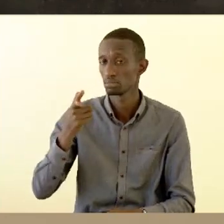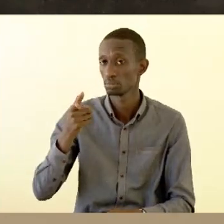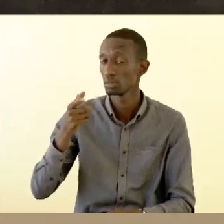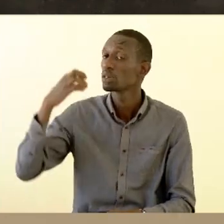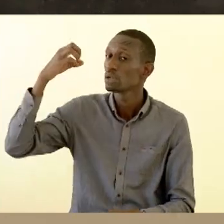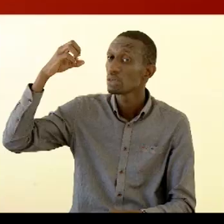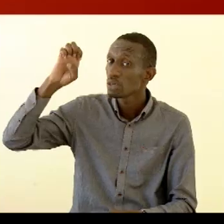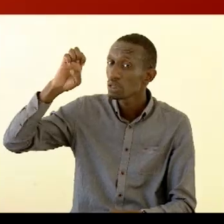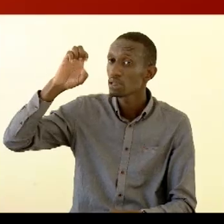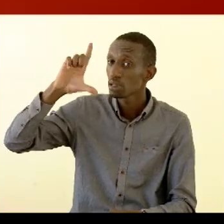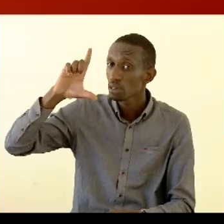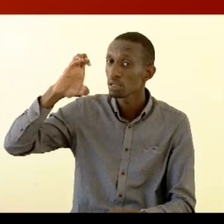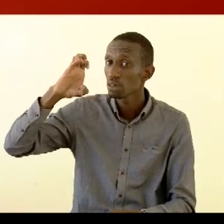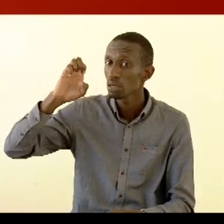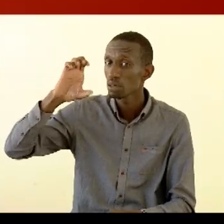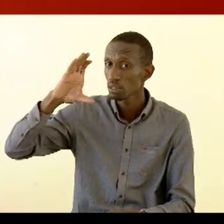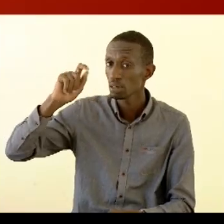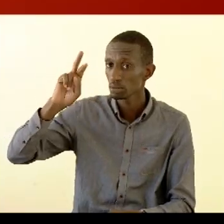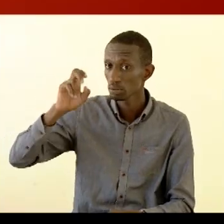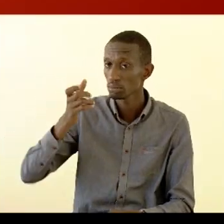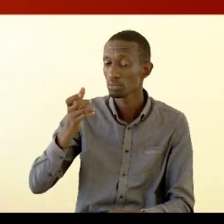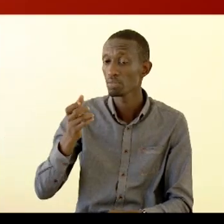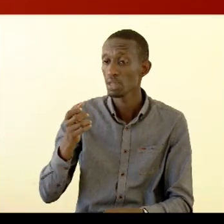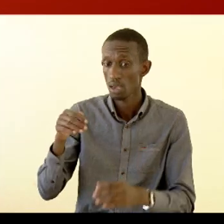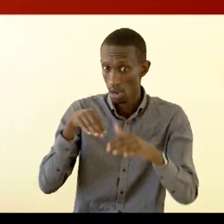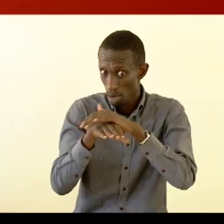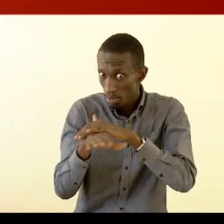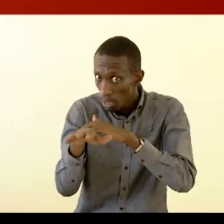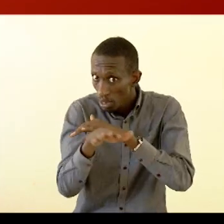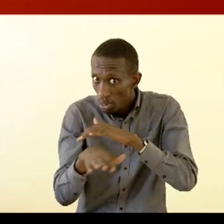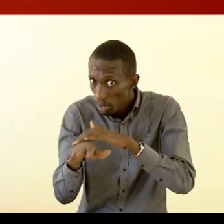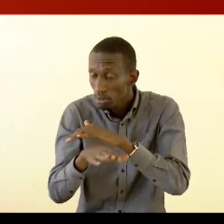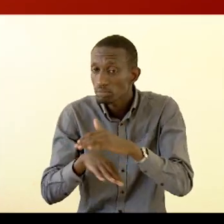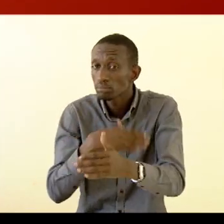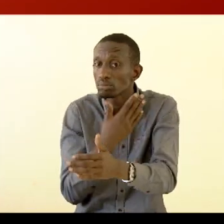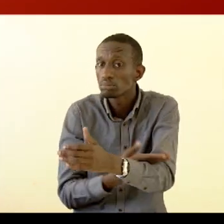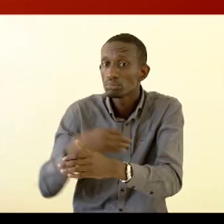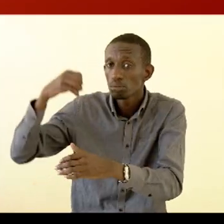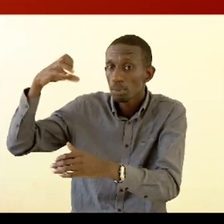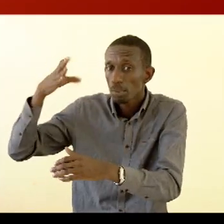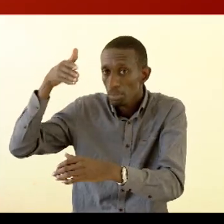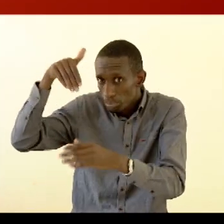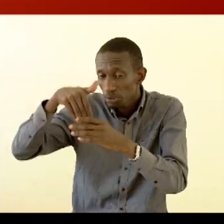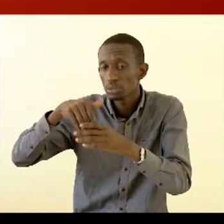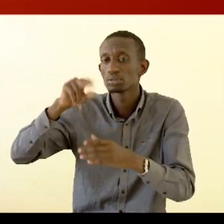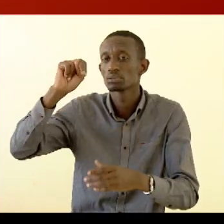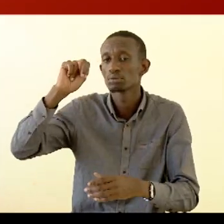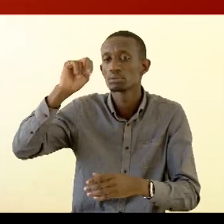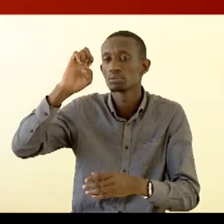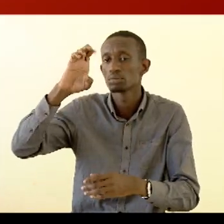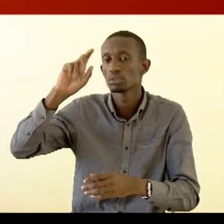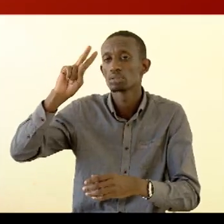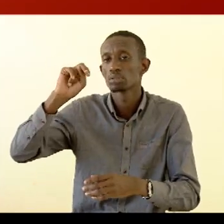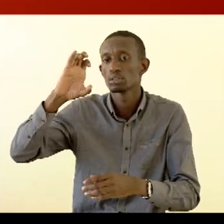are located in the energy levels or the electronic shells around the nucleus. But we